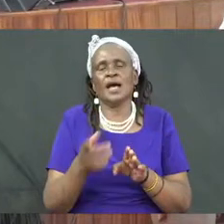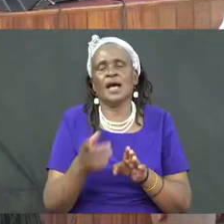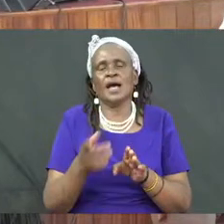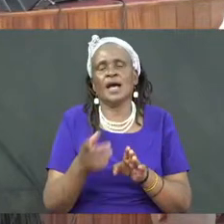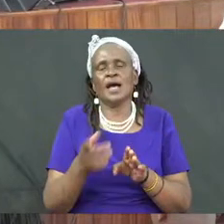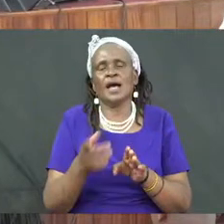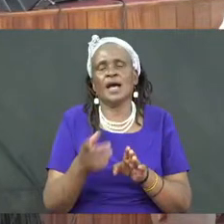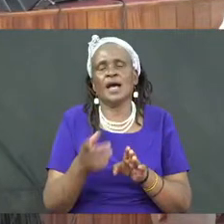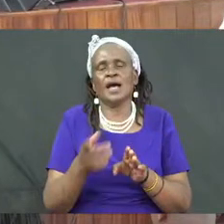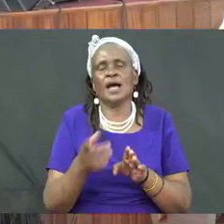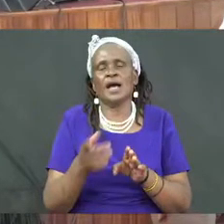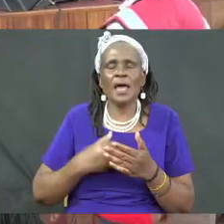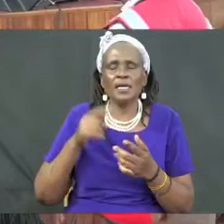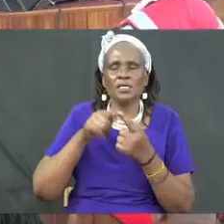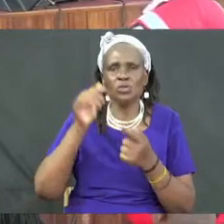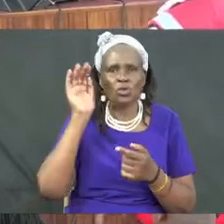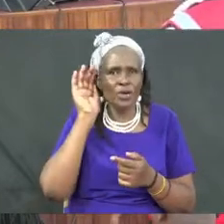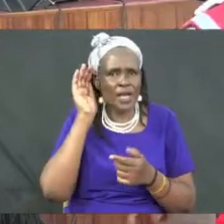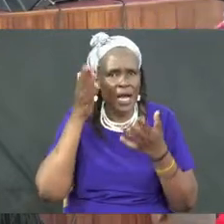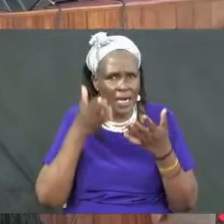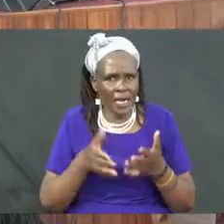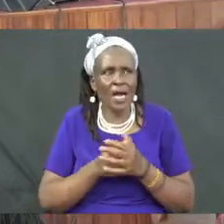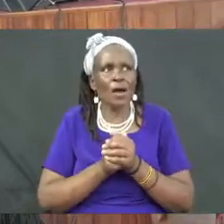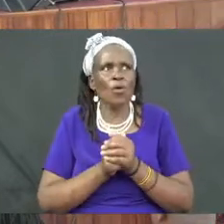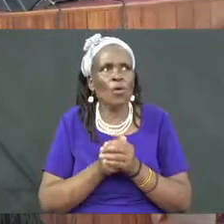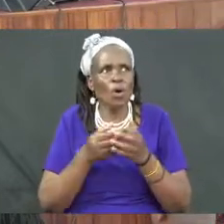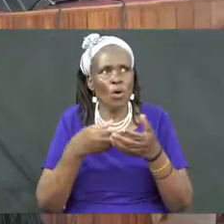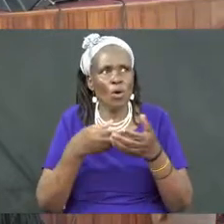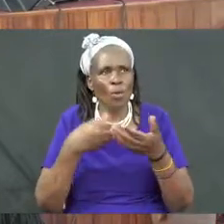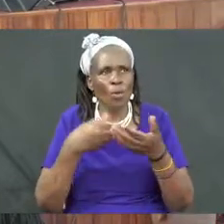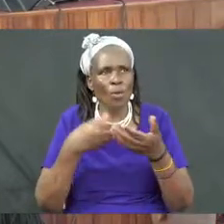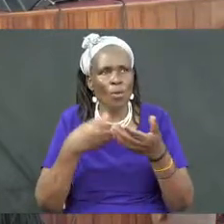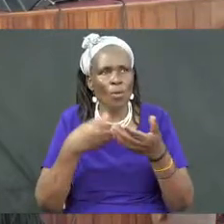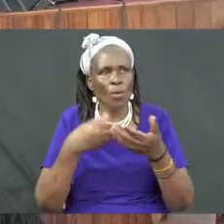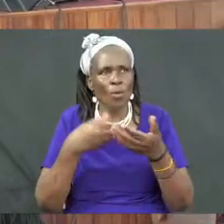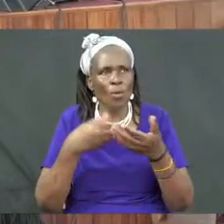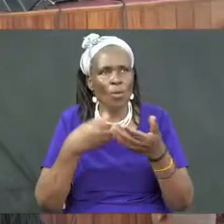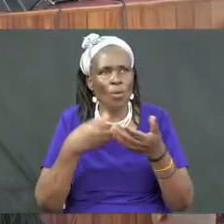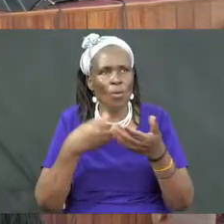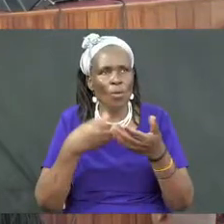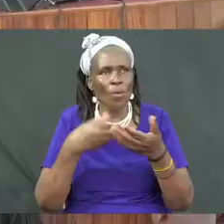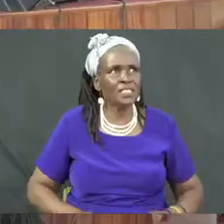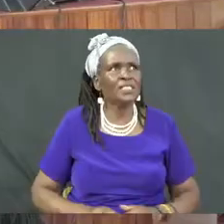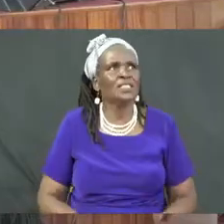hear. Now, who's up for some selfies with the King of Kings? Me!